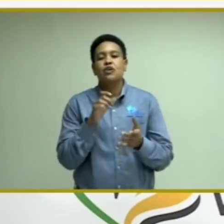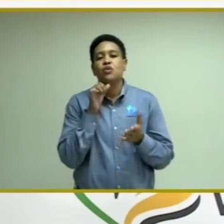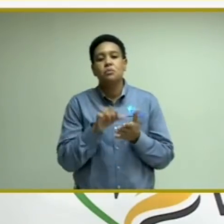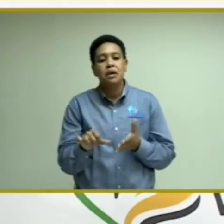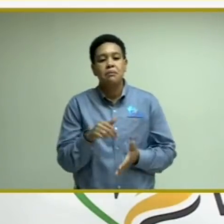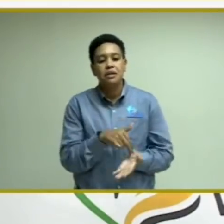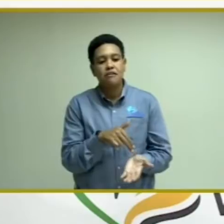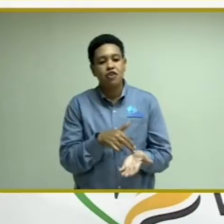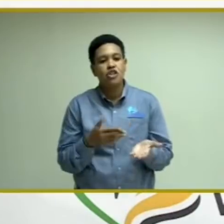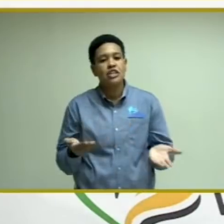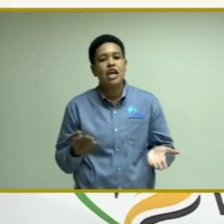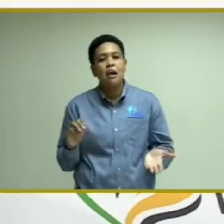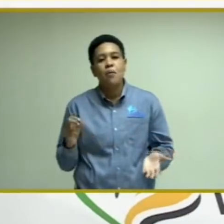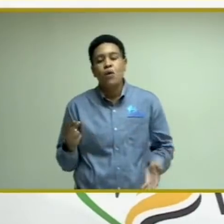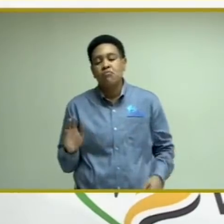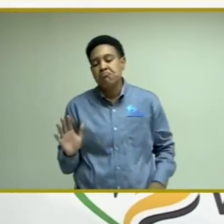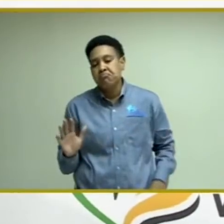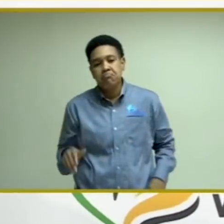of nurses at this time.